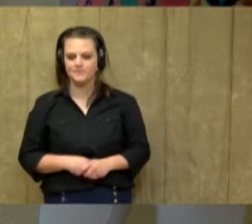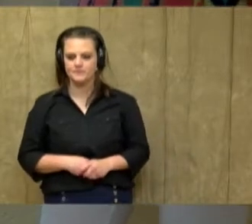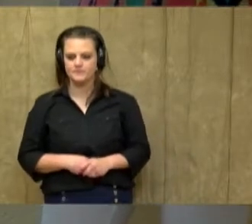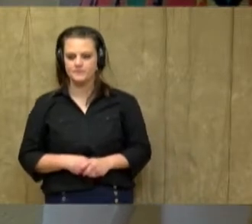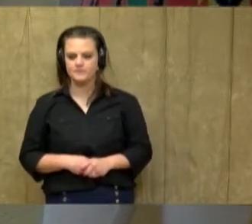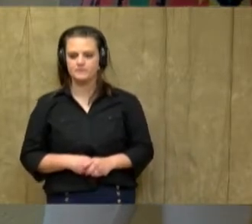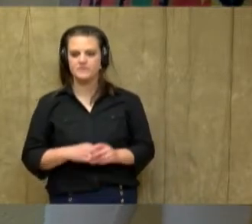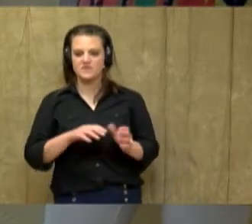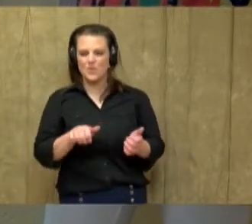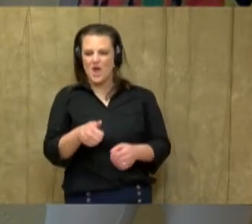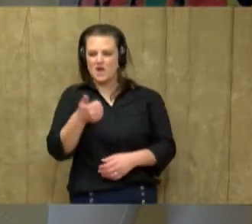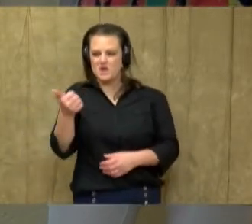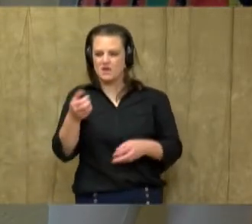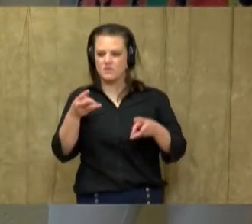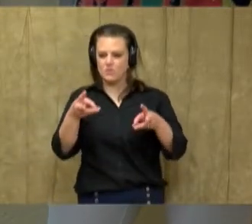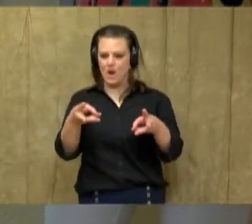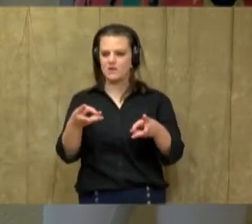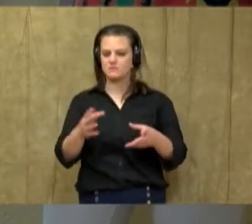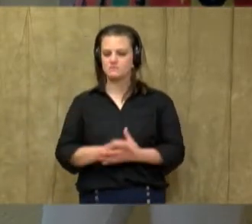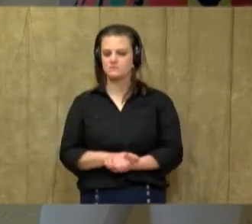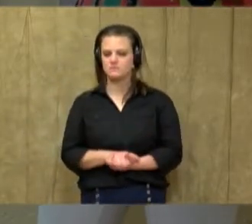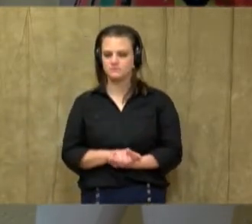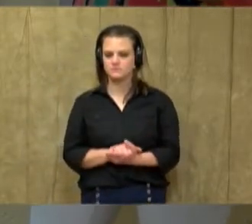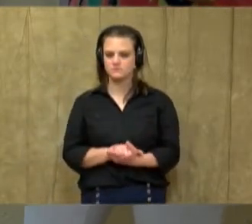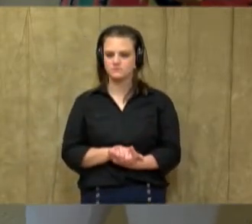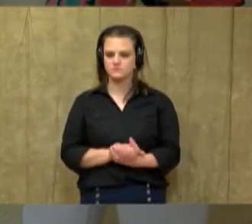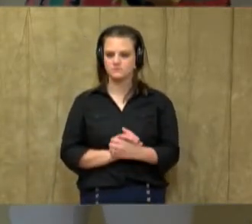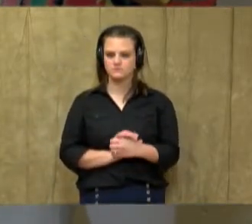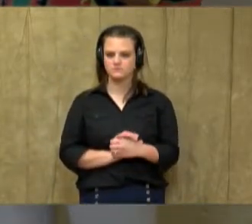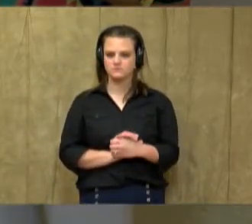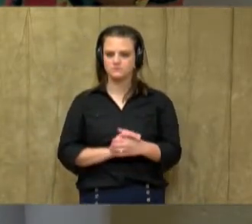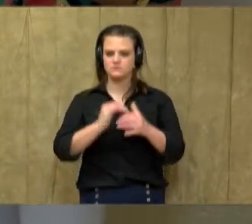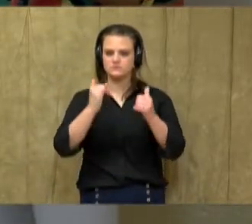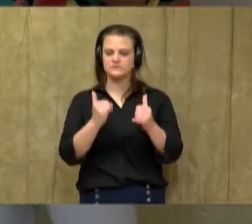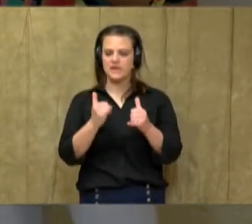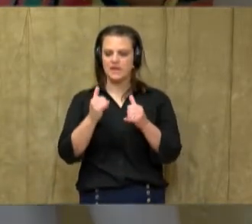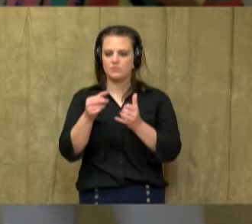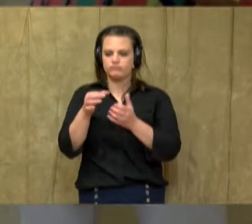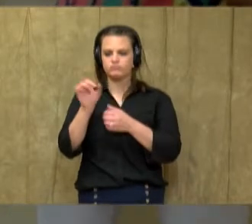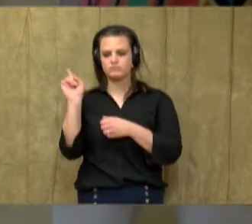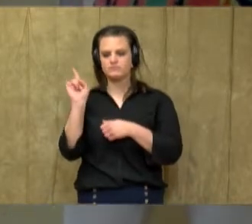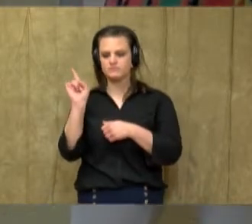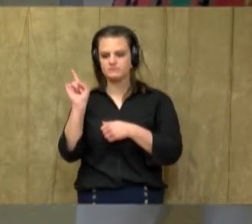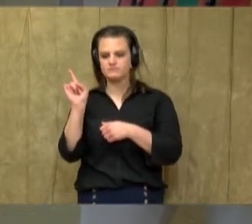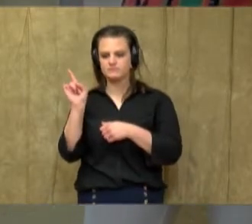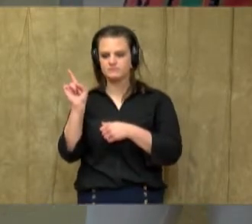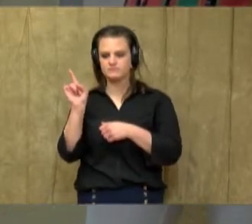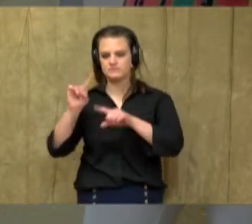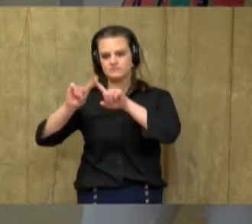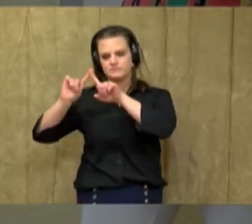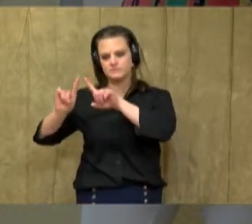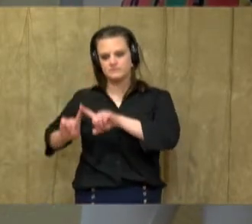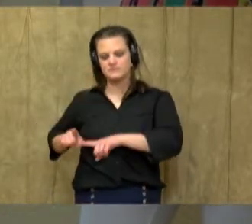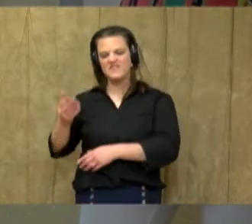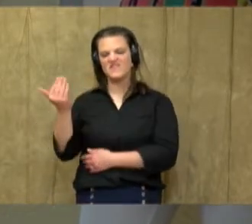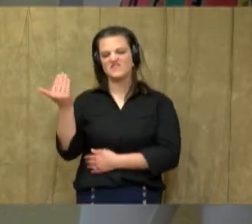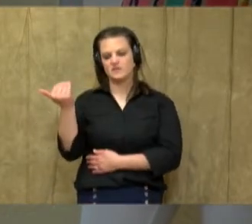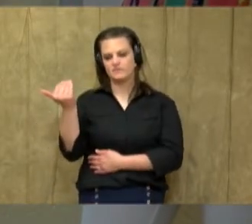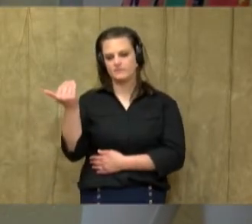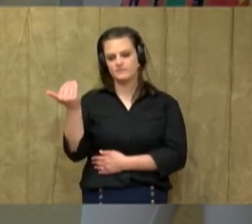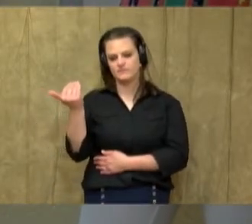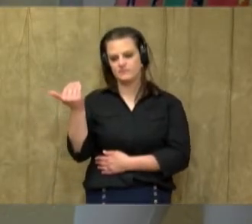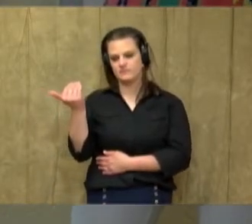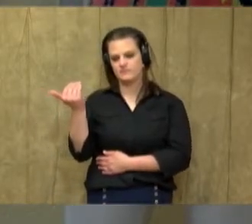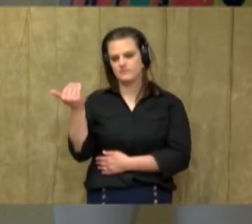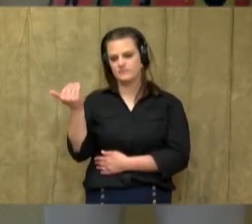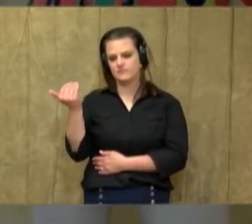a fraction by a whole number. Now, let's look at these tiles here. I have 15 tiles.